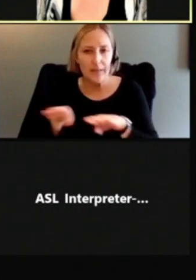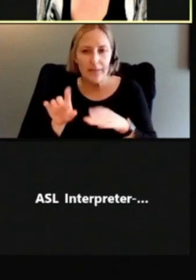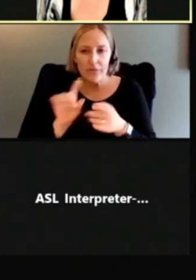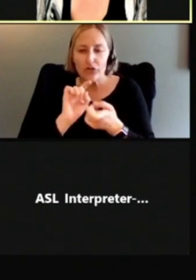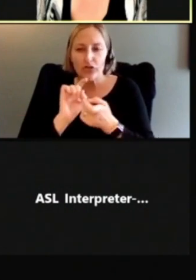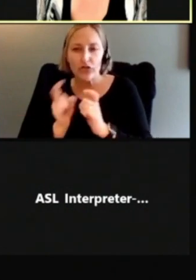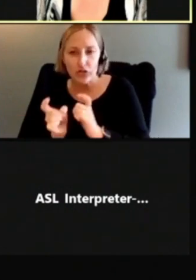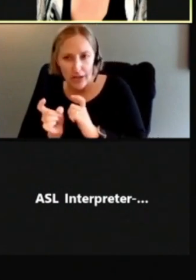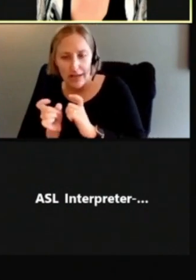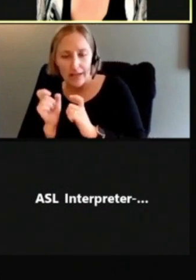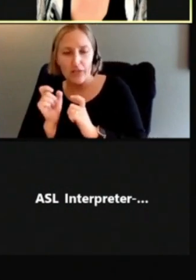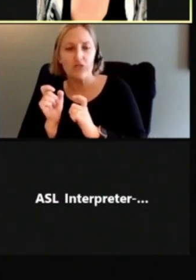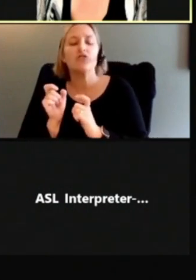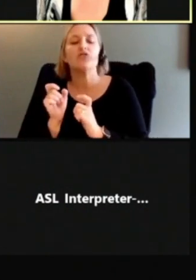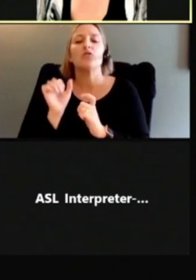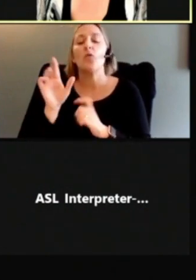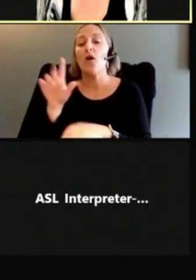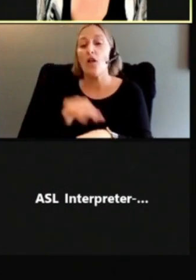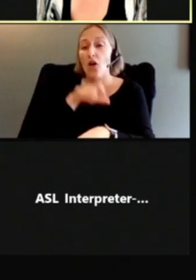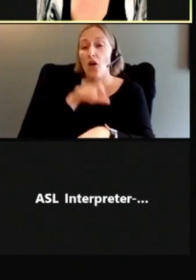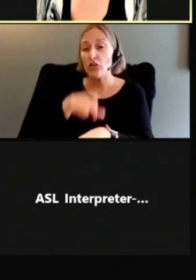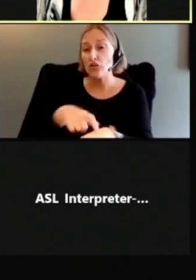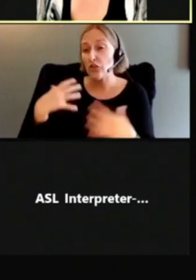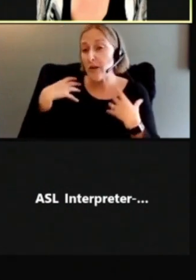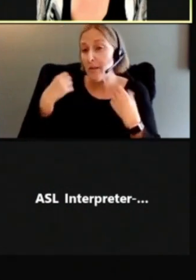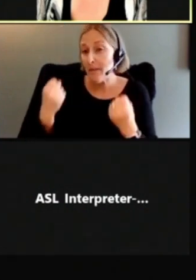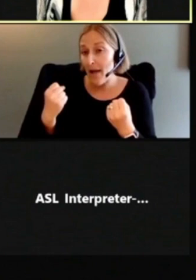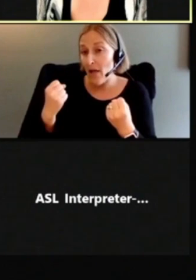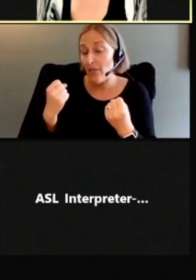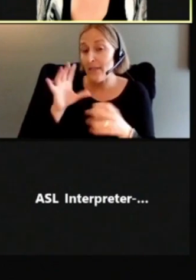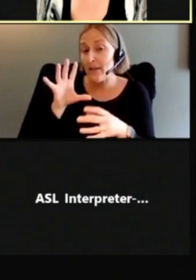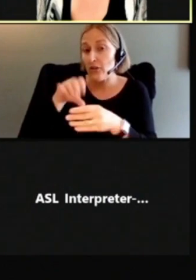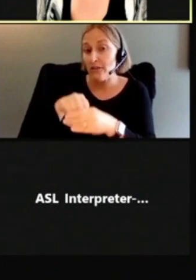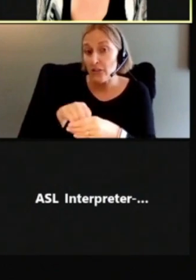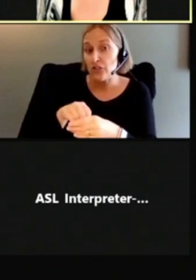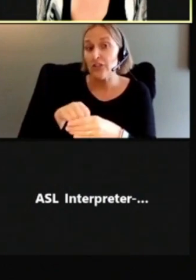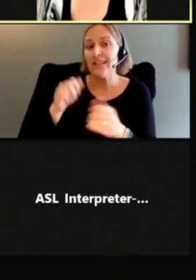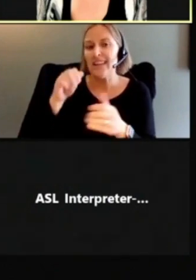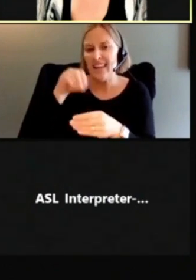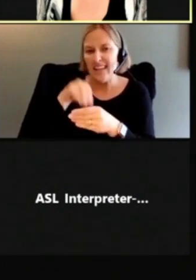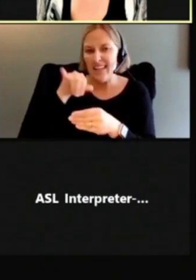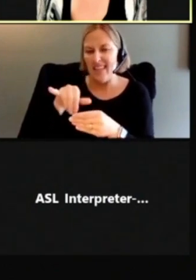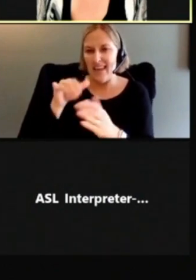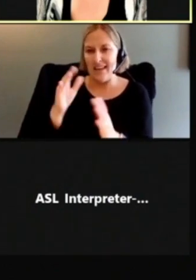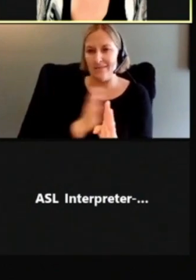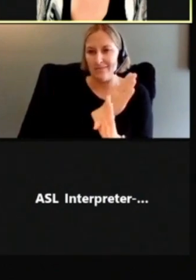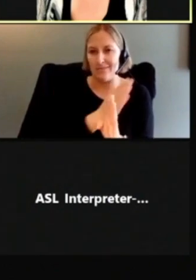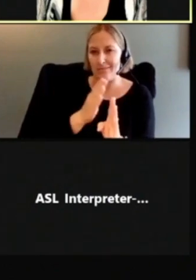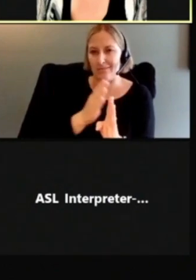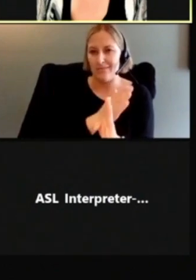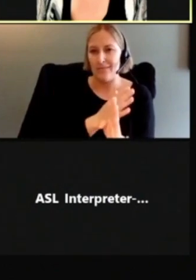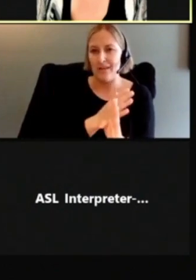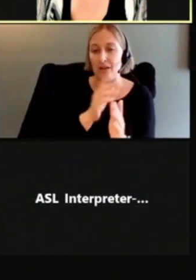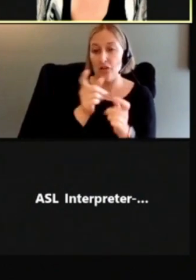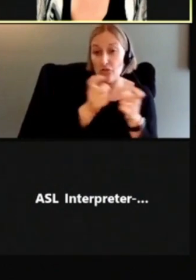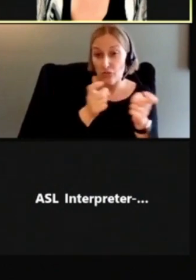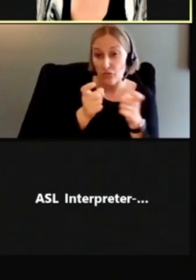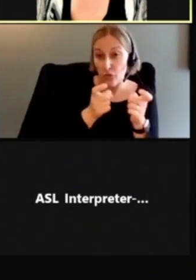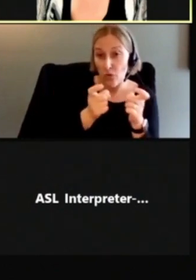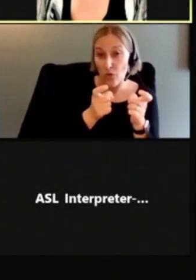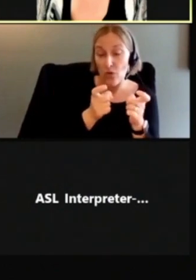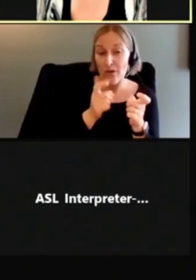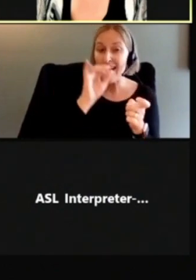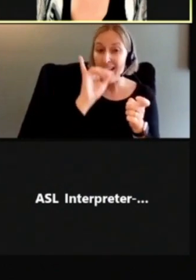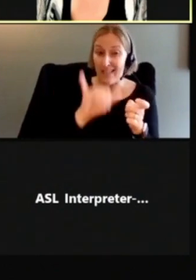successful long-term health intervention in this realm of controlled motivation. Here, change feels